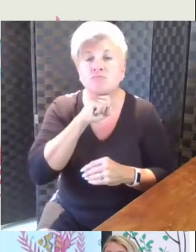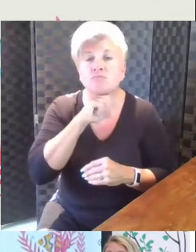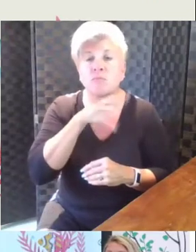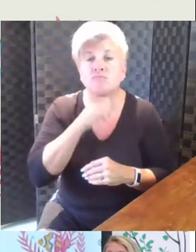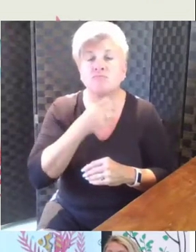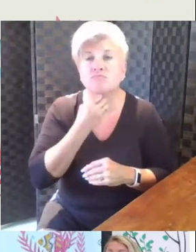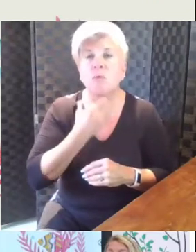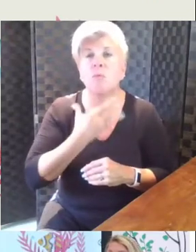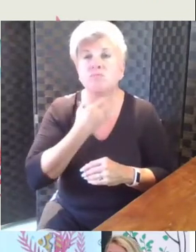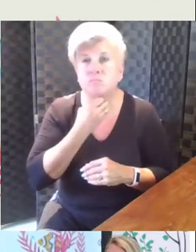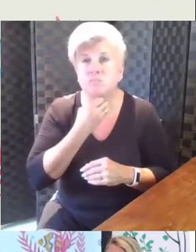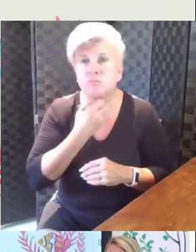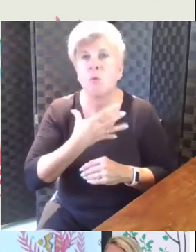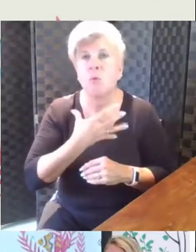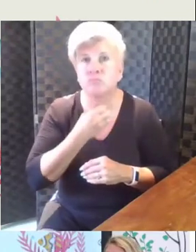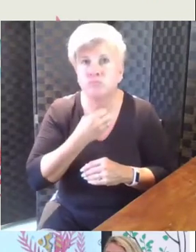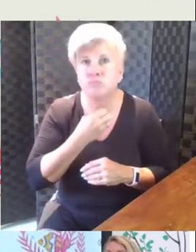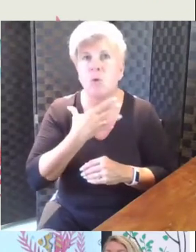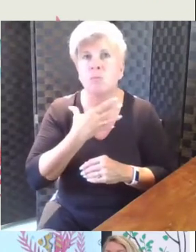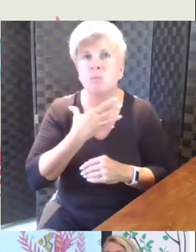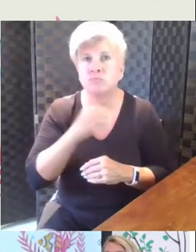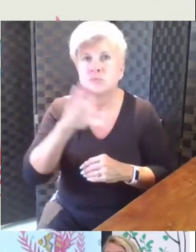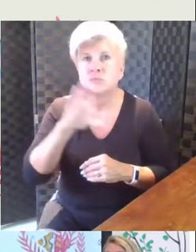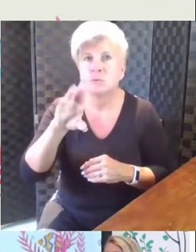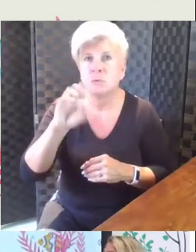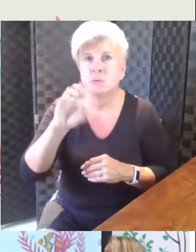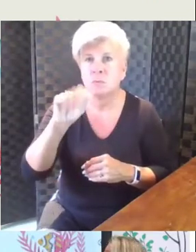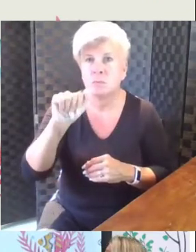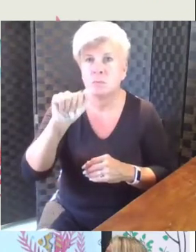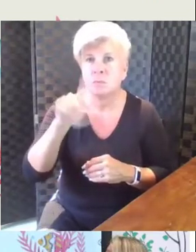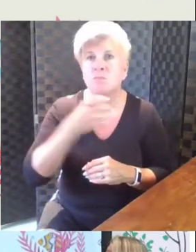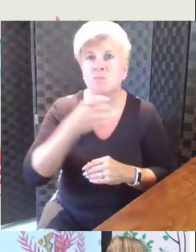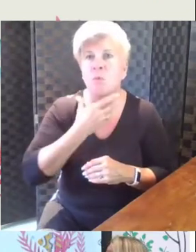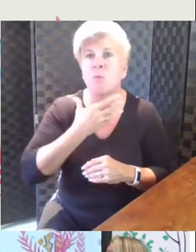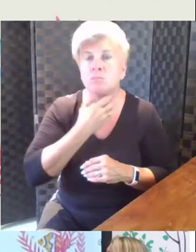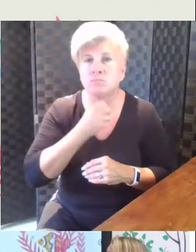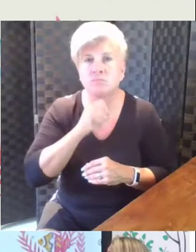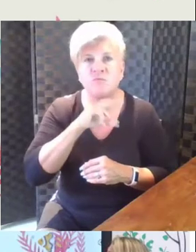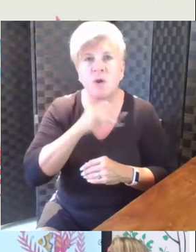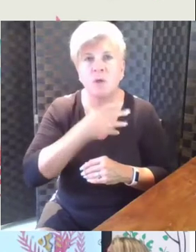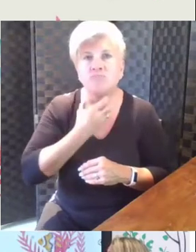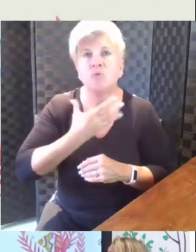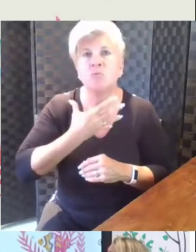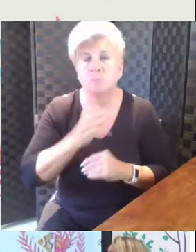Croak. Now you say it. Croak.